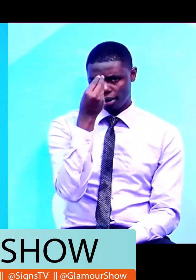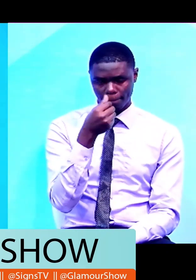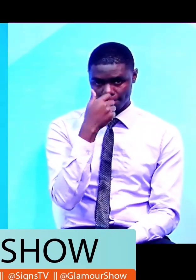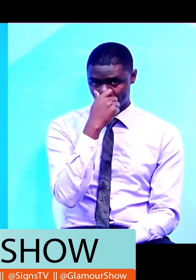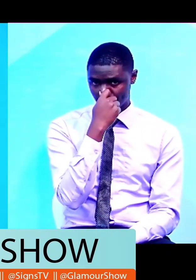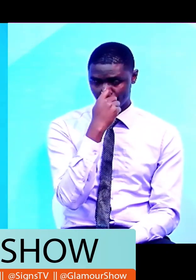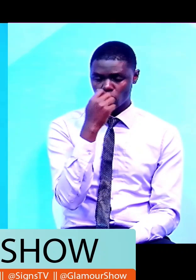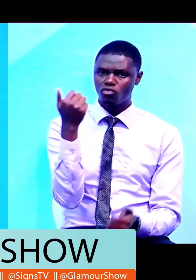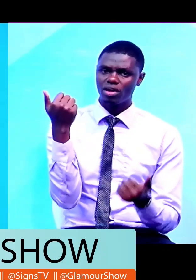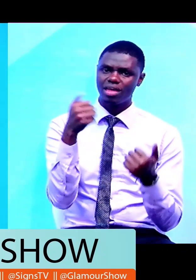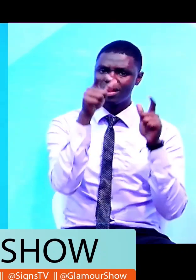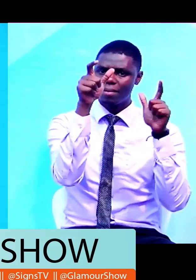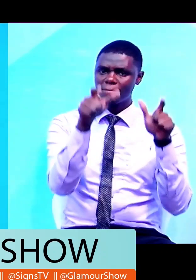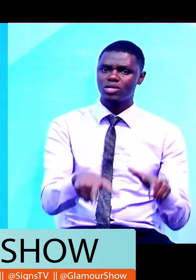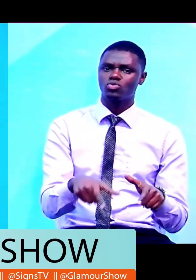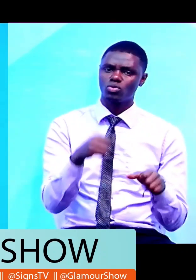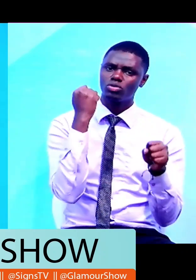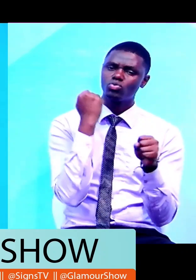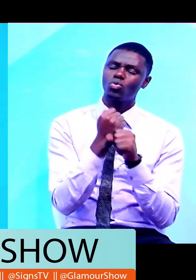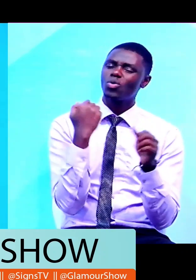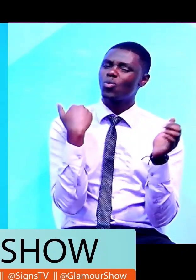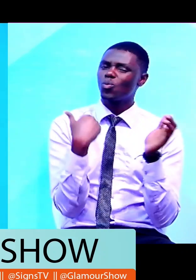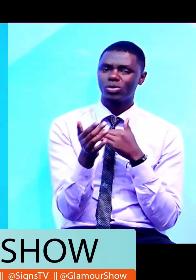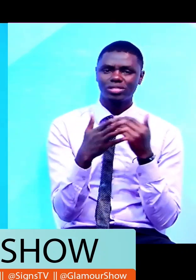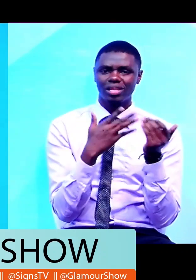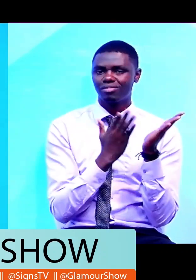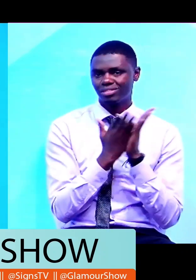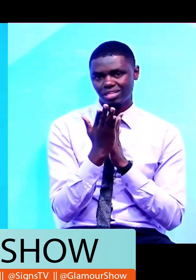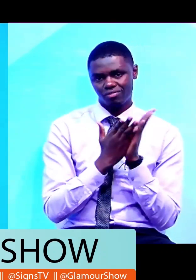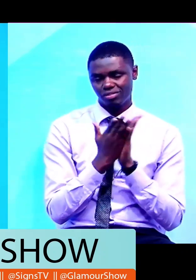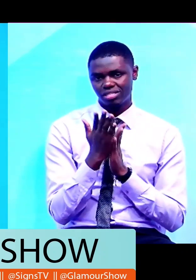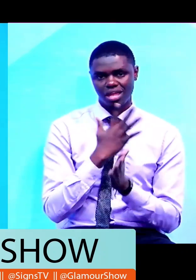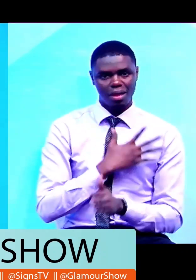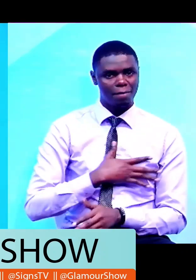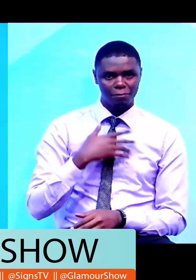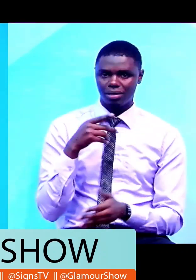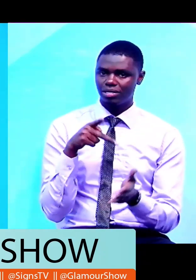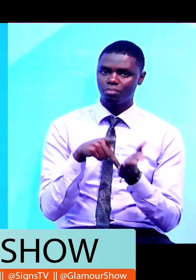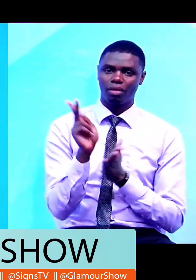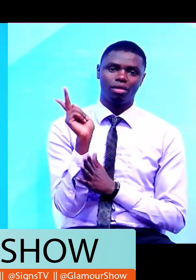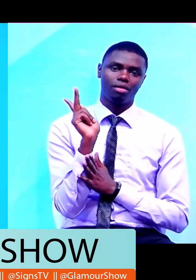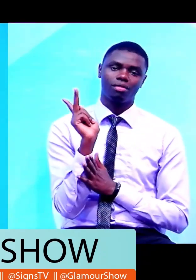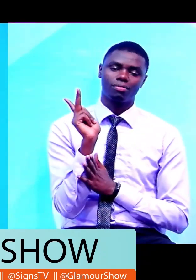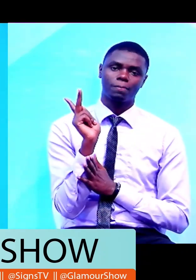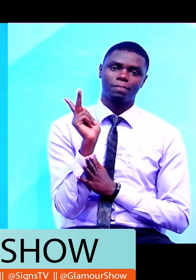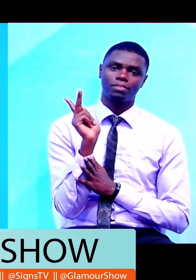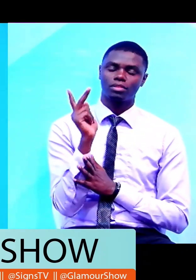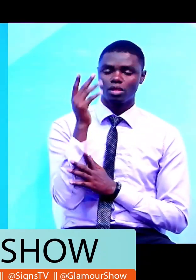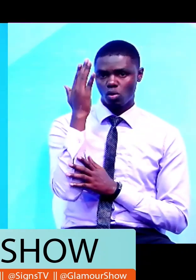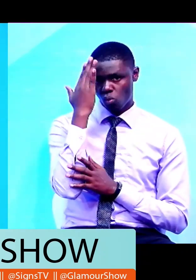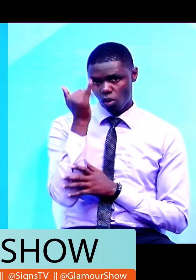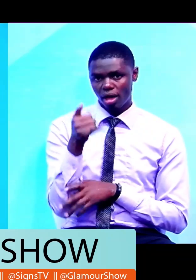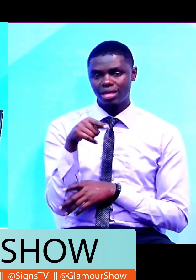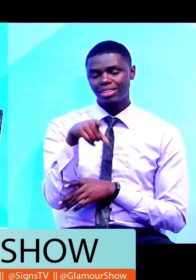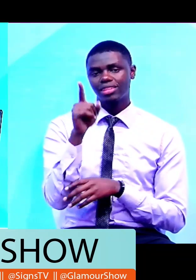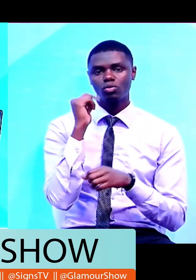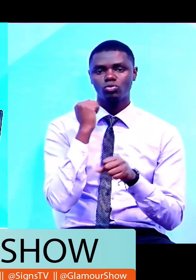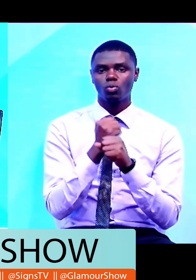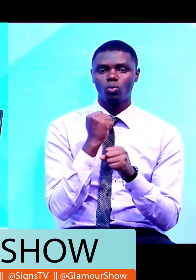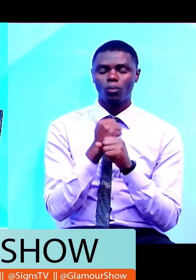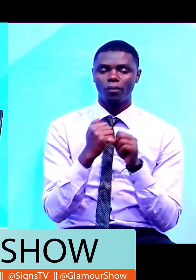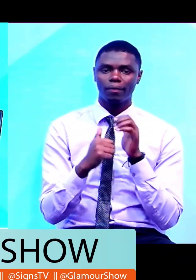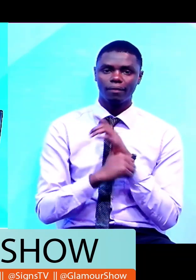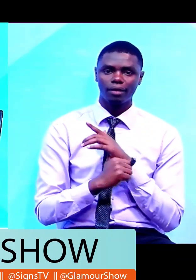if anyone is doing whatever service it is, please pay that person, because they're also working hard to